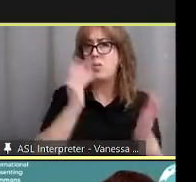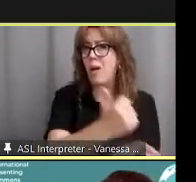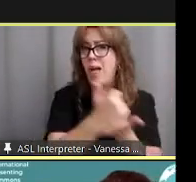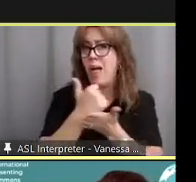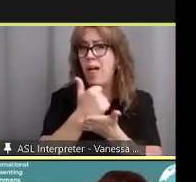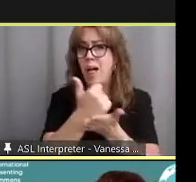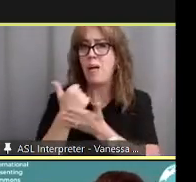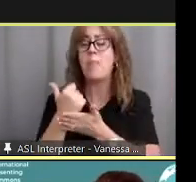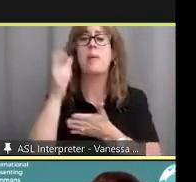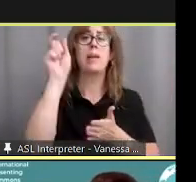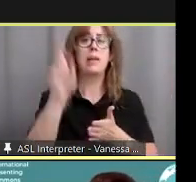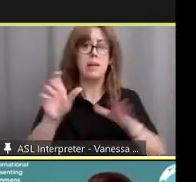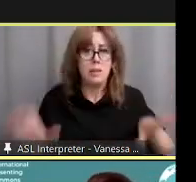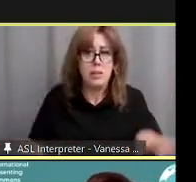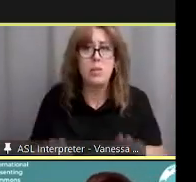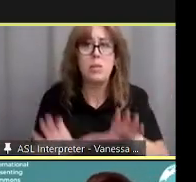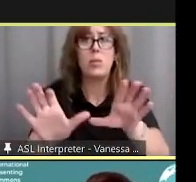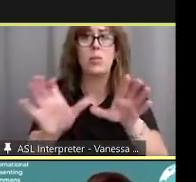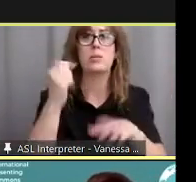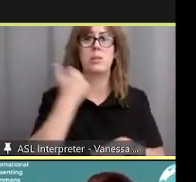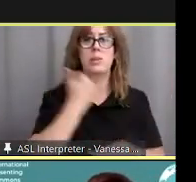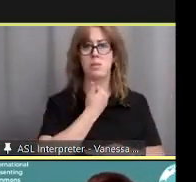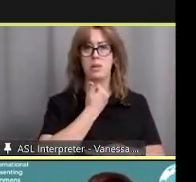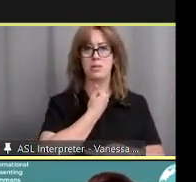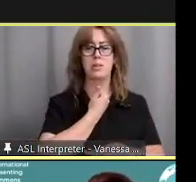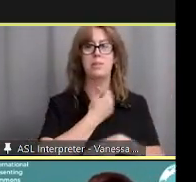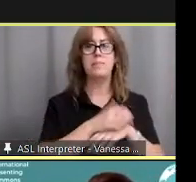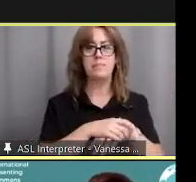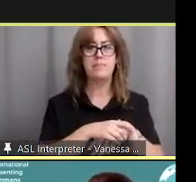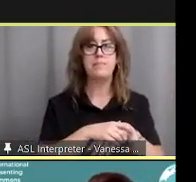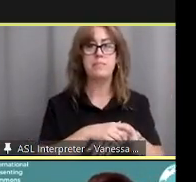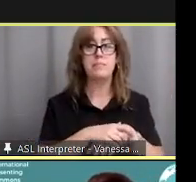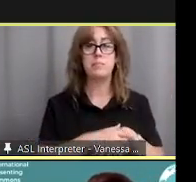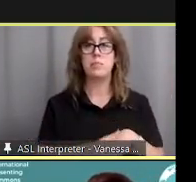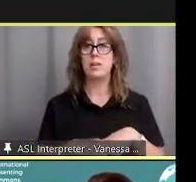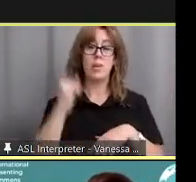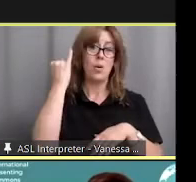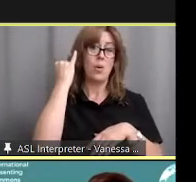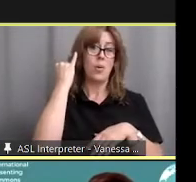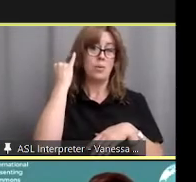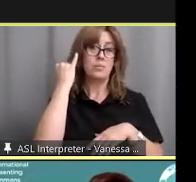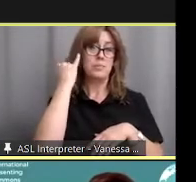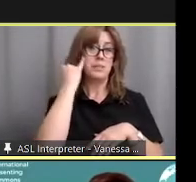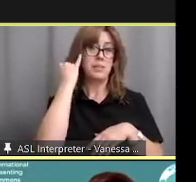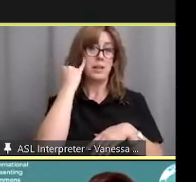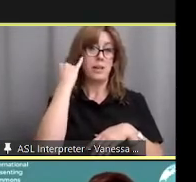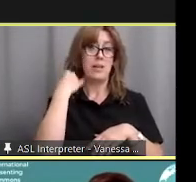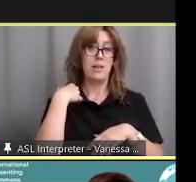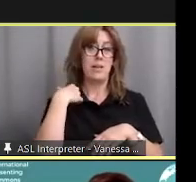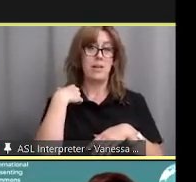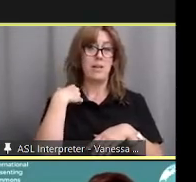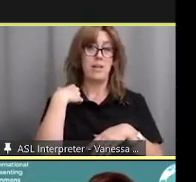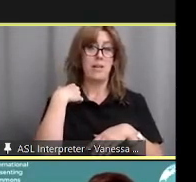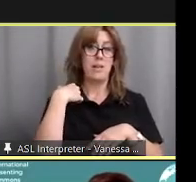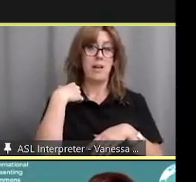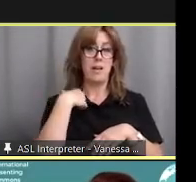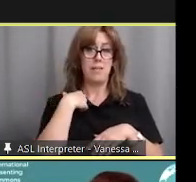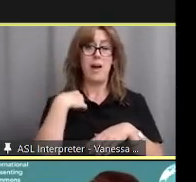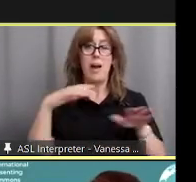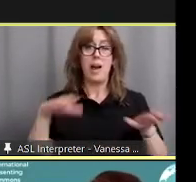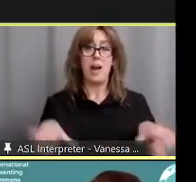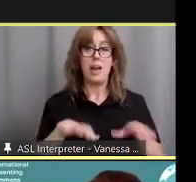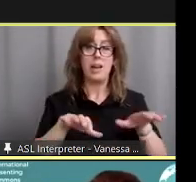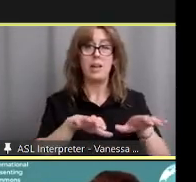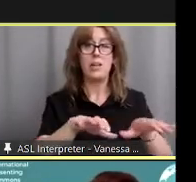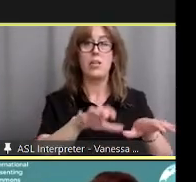again, I say that fundamentally, if I do the work I do, it is not to be alone.